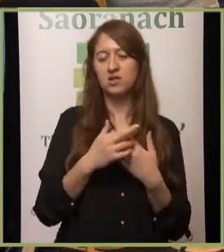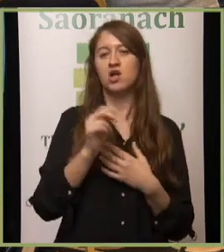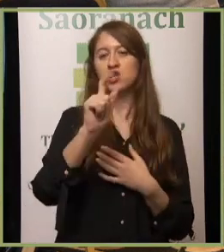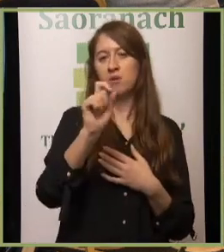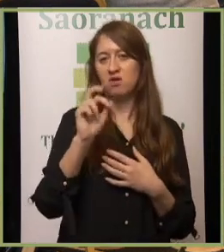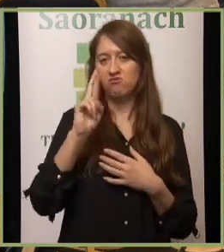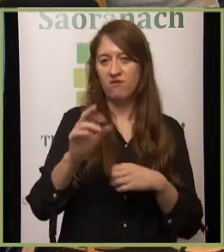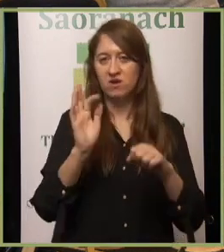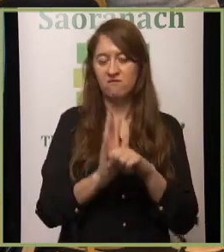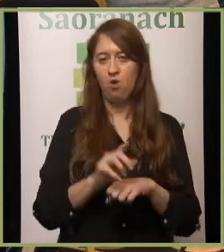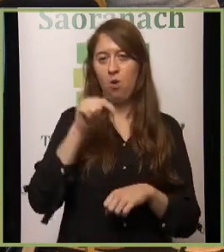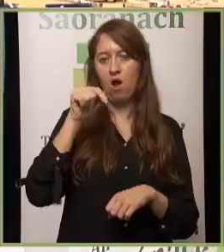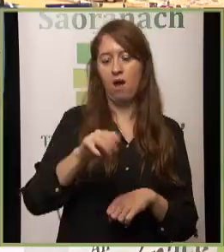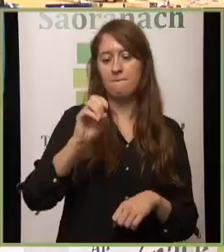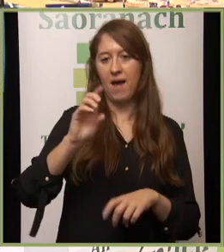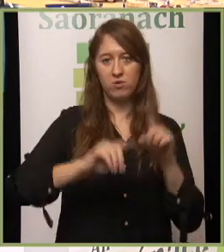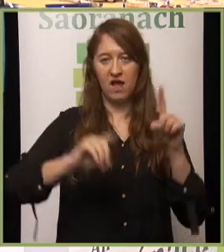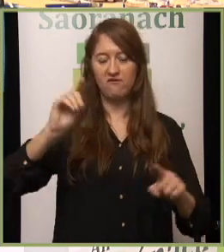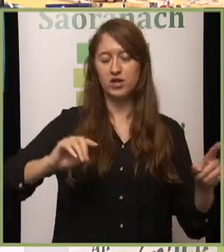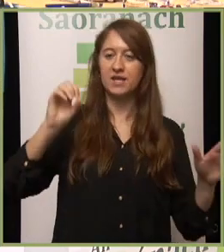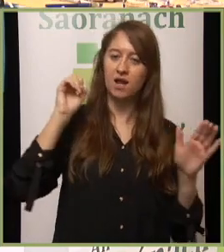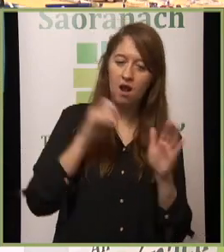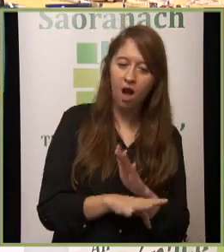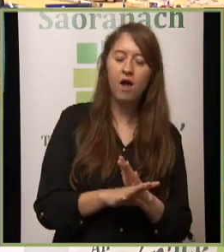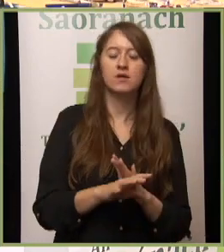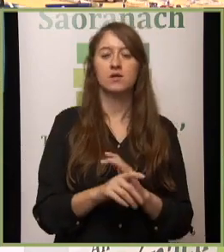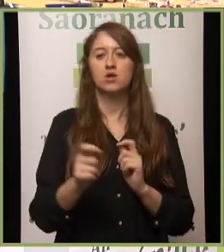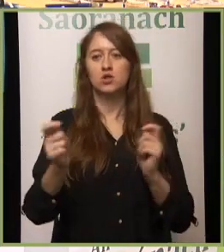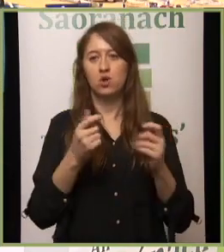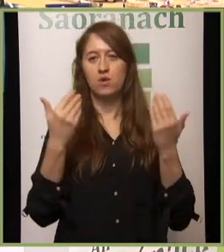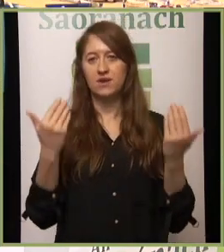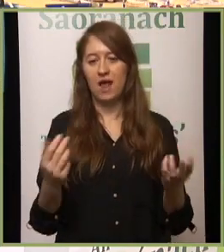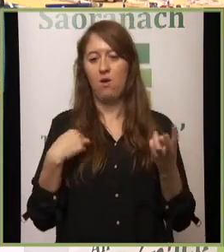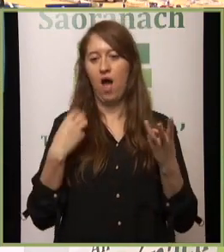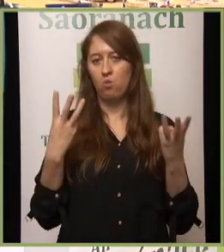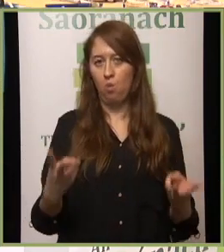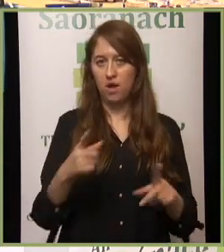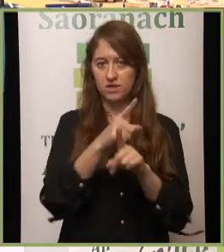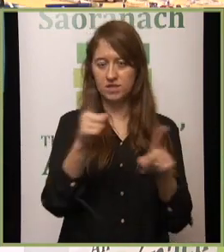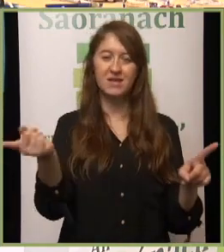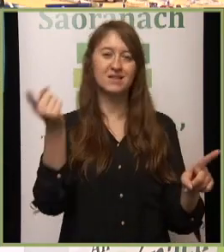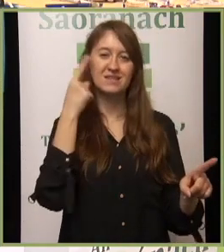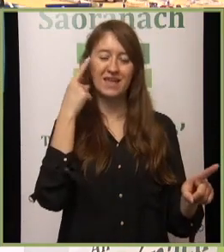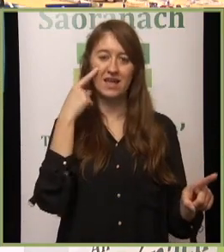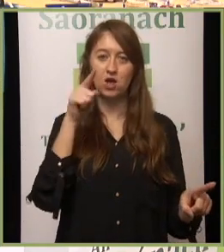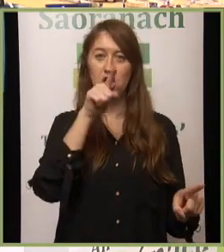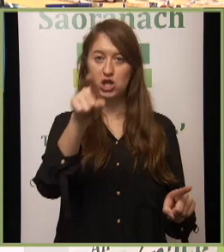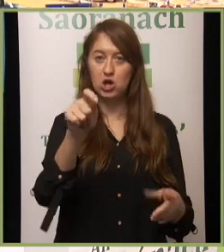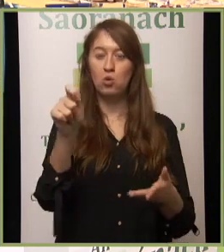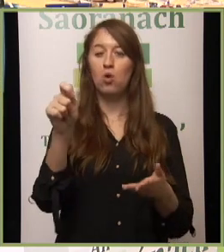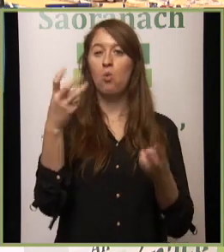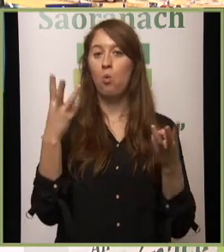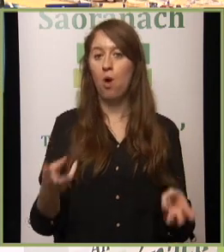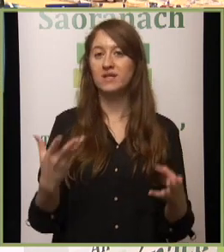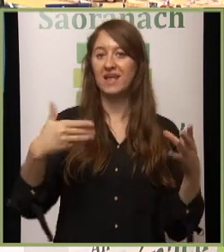already. So, with that in mind, I want to take a vote on whether you want them to be included in the ballot or